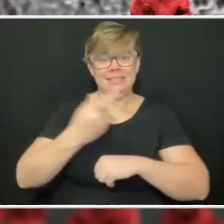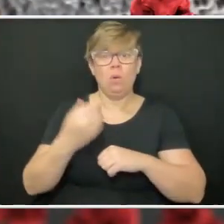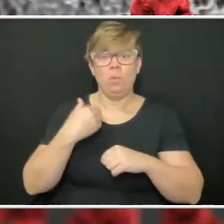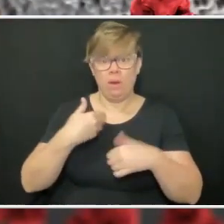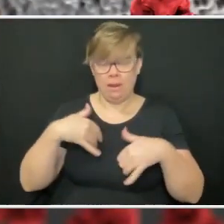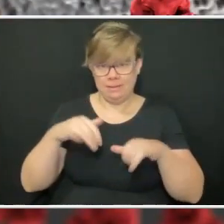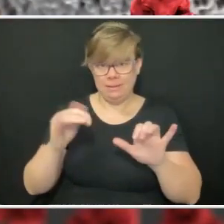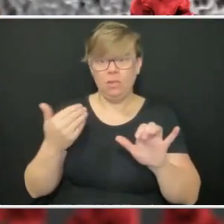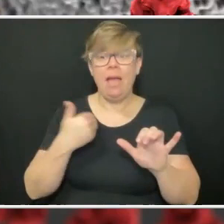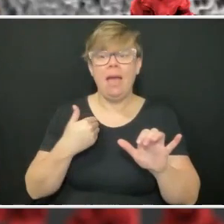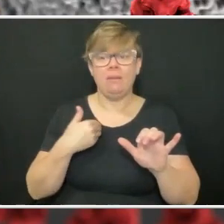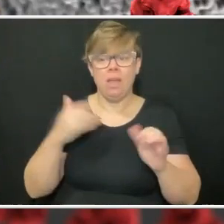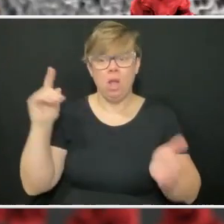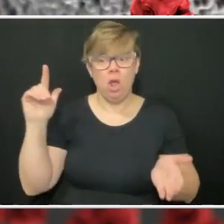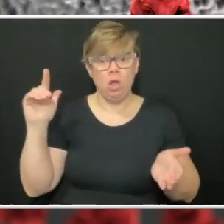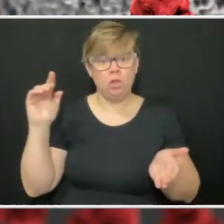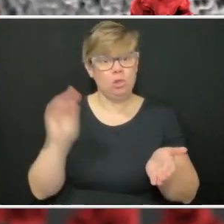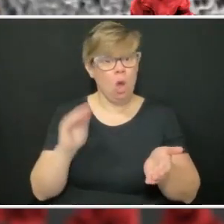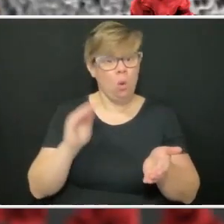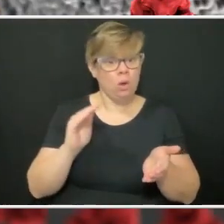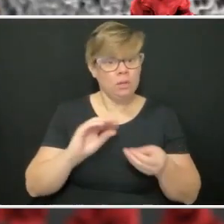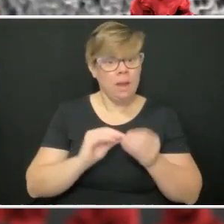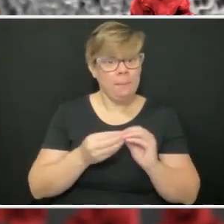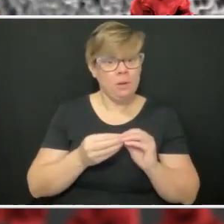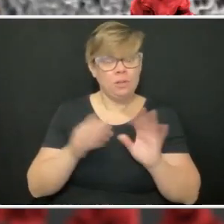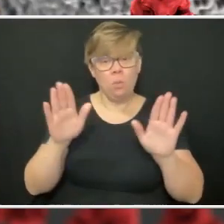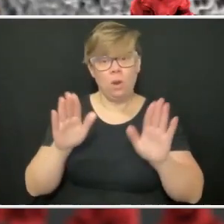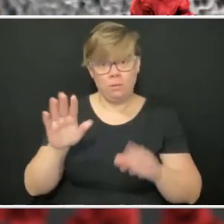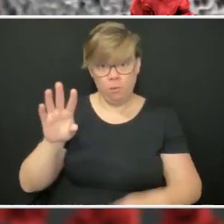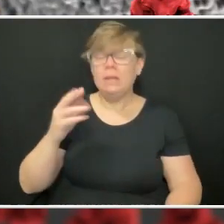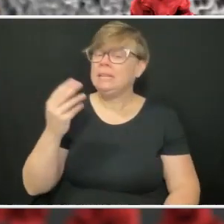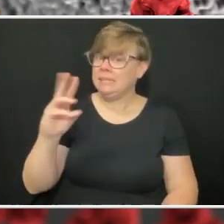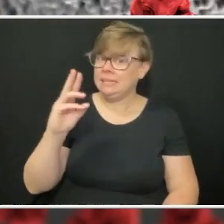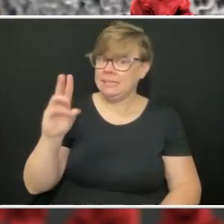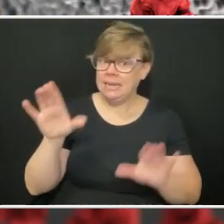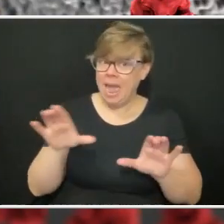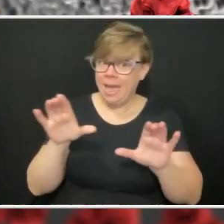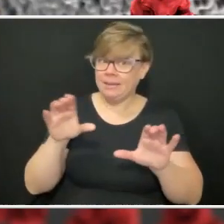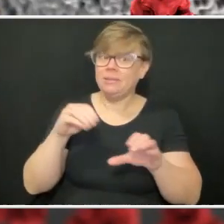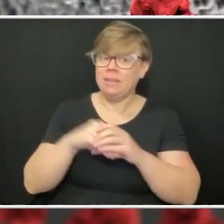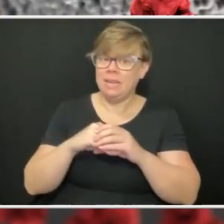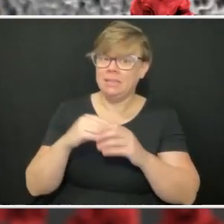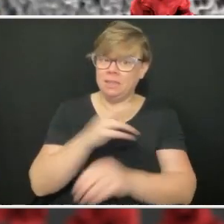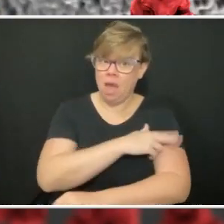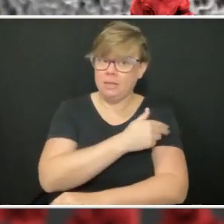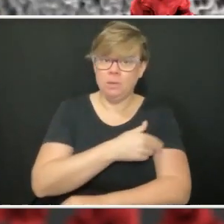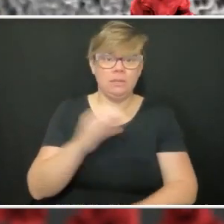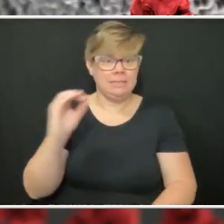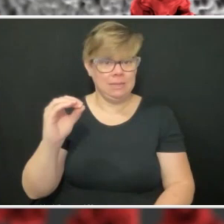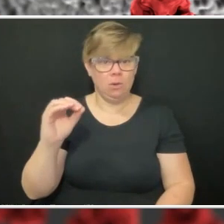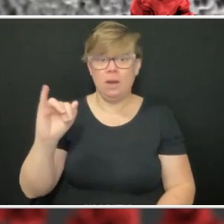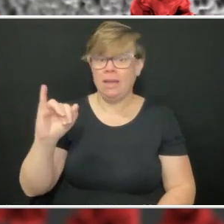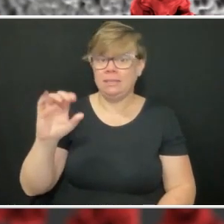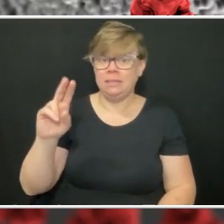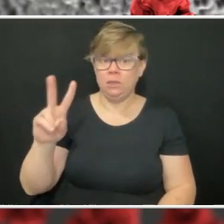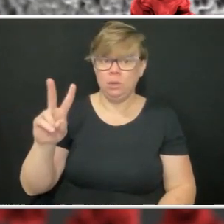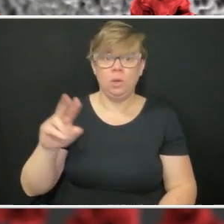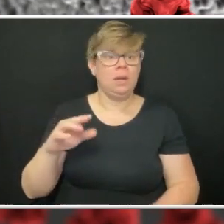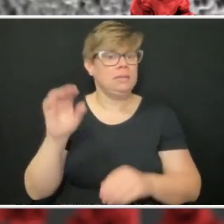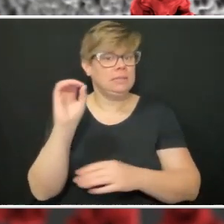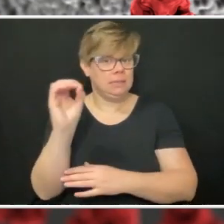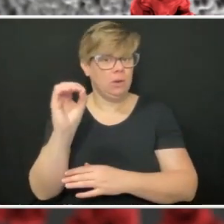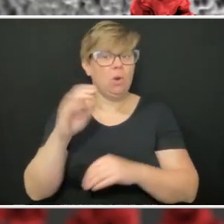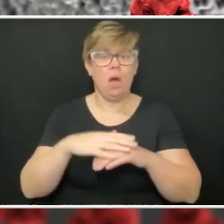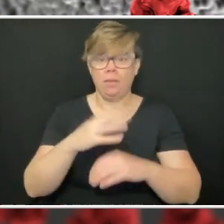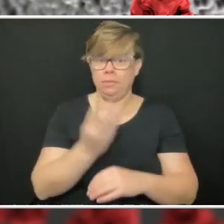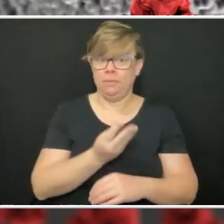having lower numbers, which is great. We have 16 active in the hospital, 0 in the ICU, 0 on the ventilator, which is good. Still 12 in that